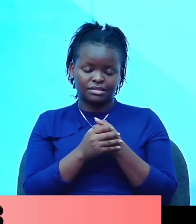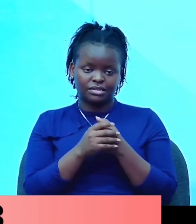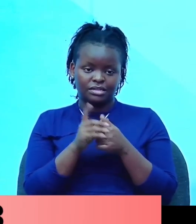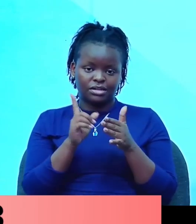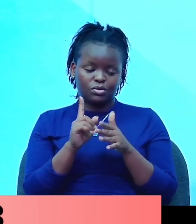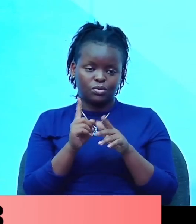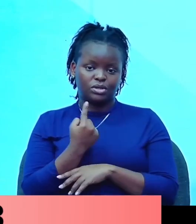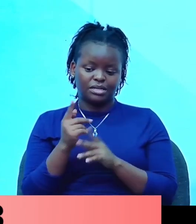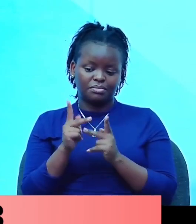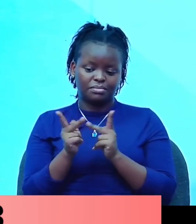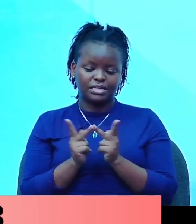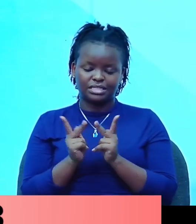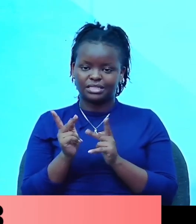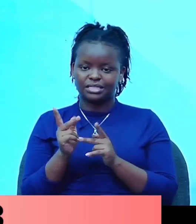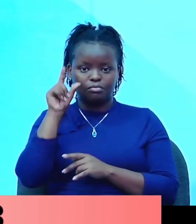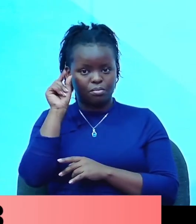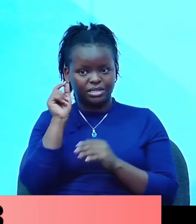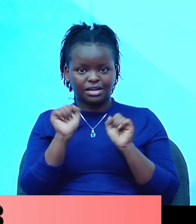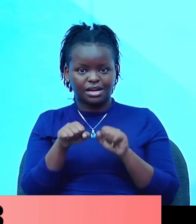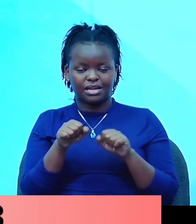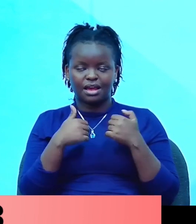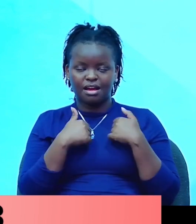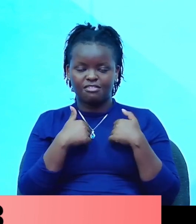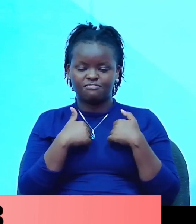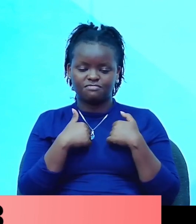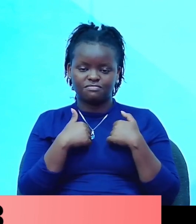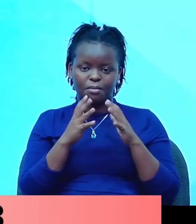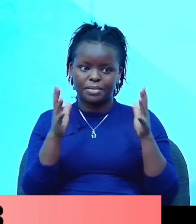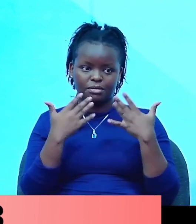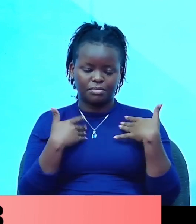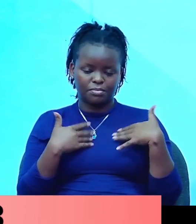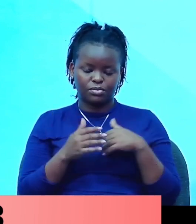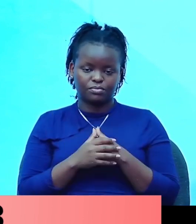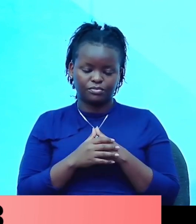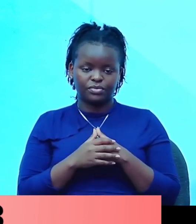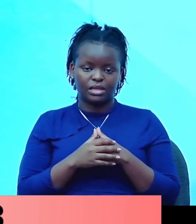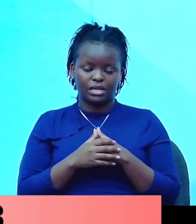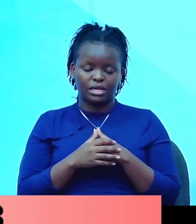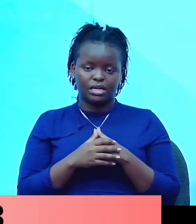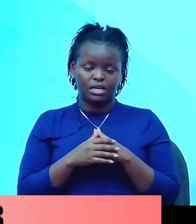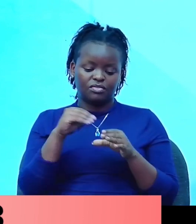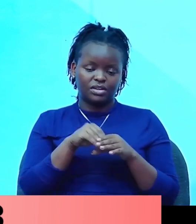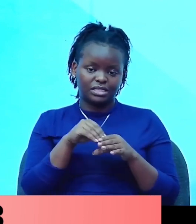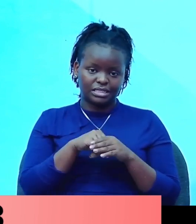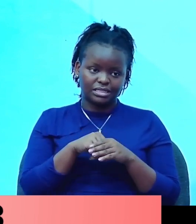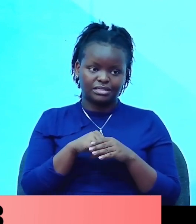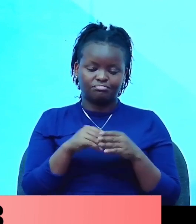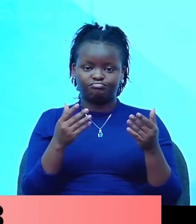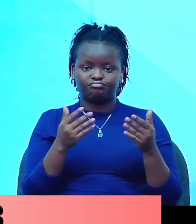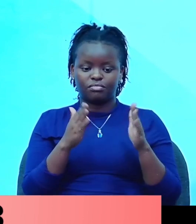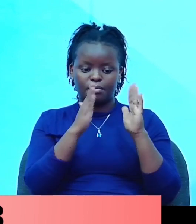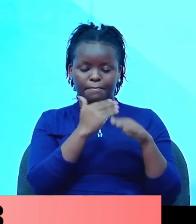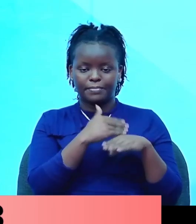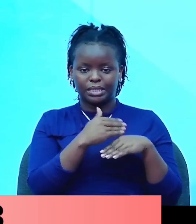that can host such a big audience. Right. So people have been able to invest in properties, invest in assets that are bringing them